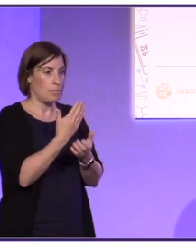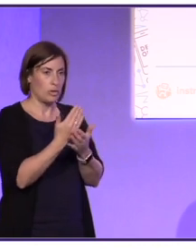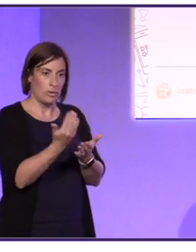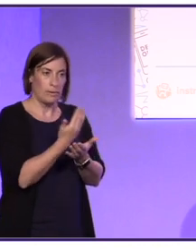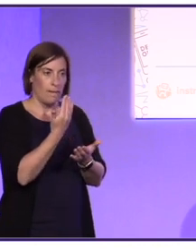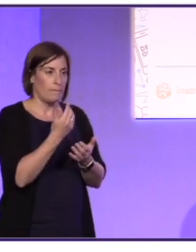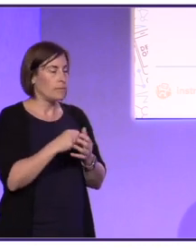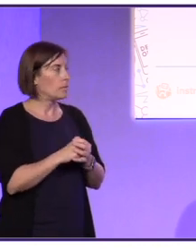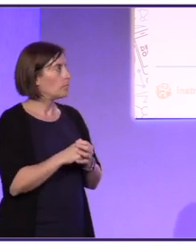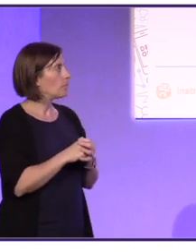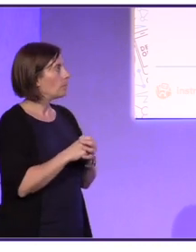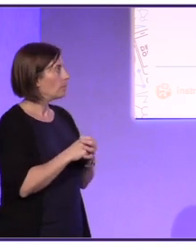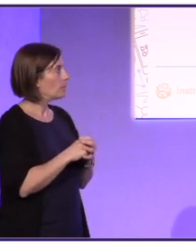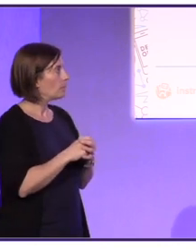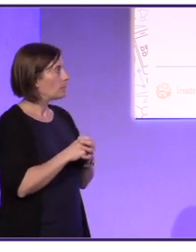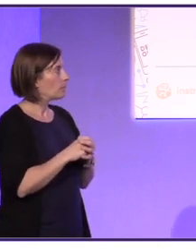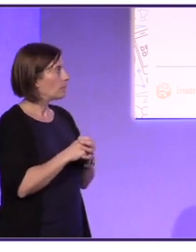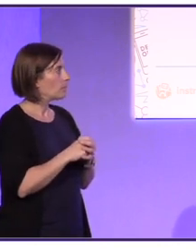Automate.